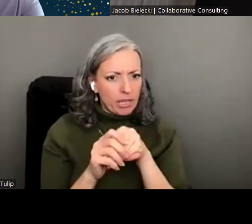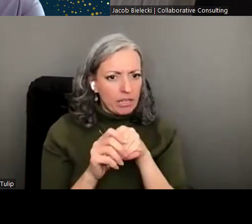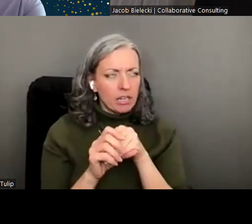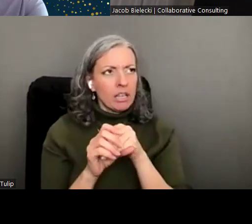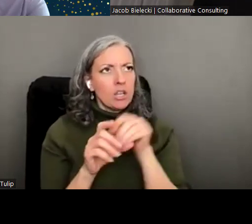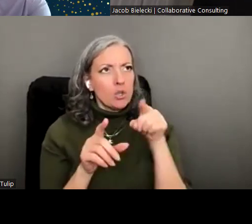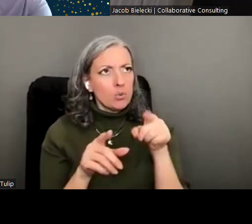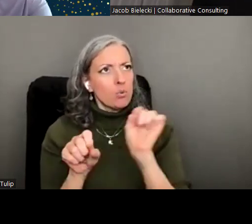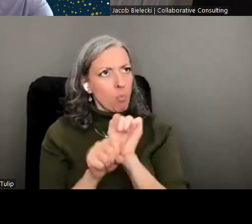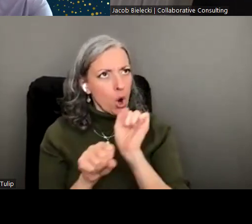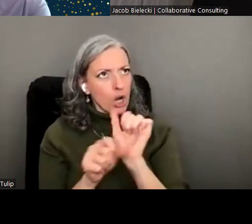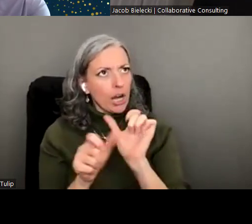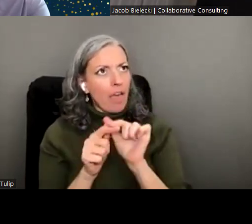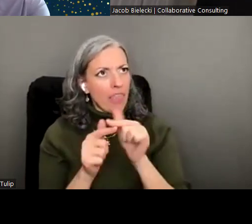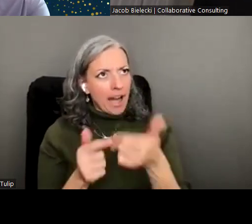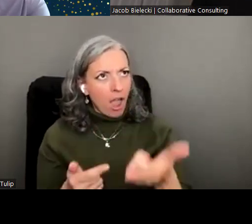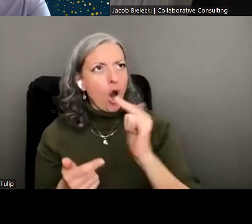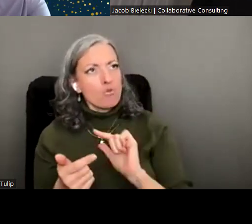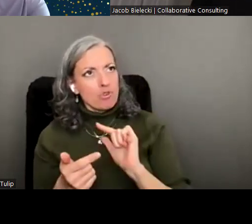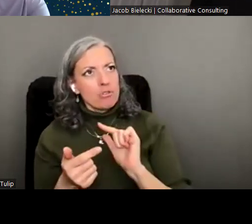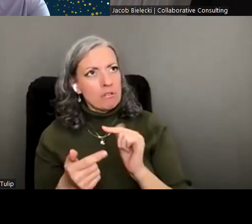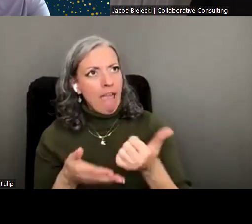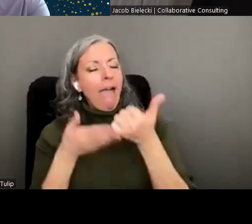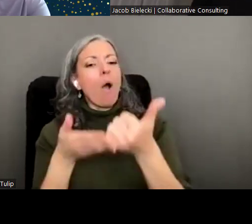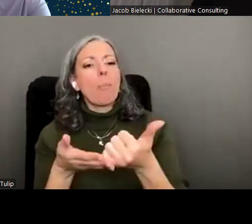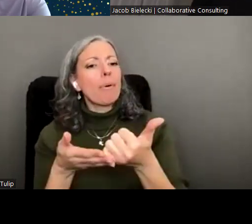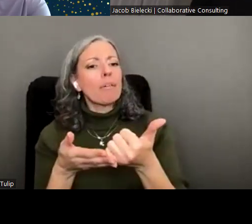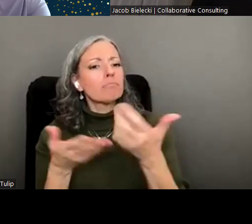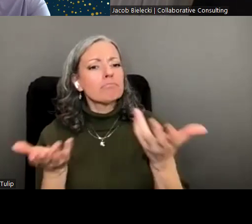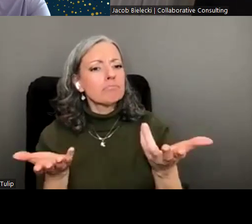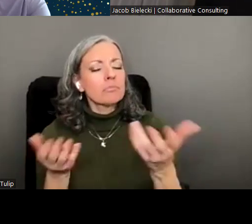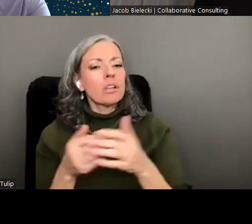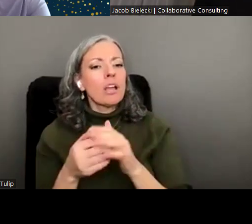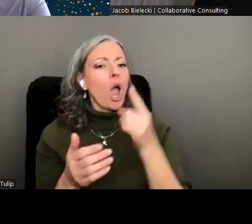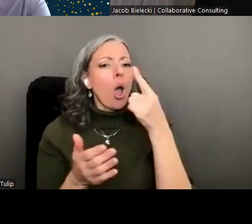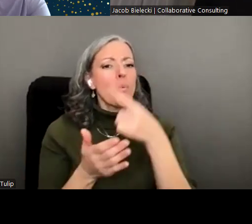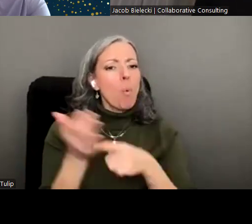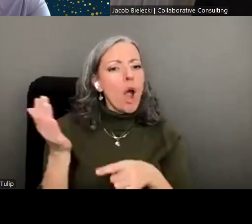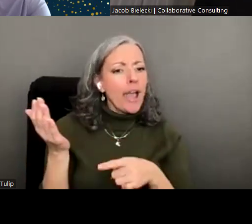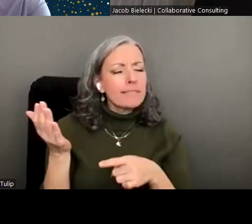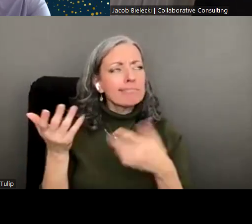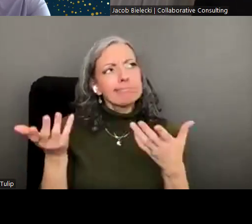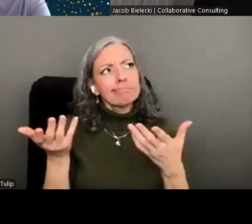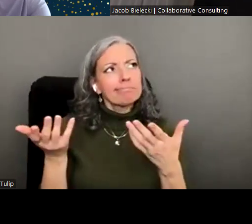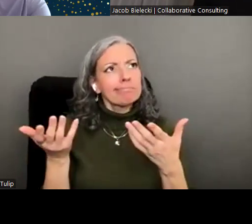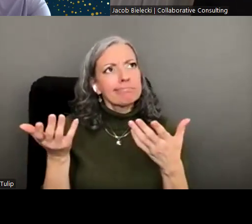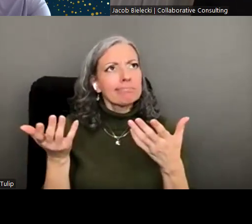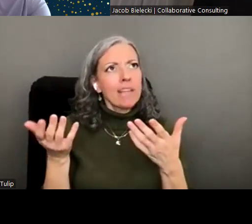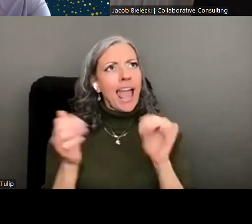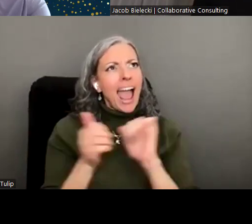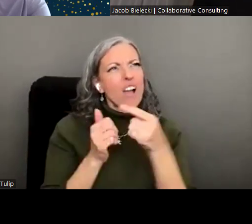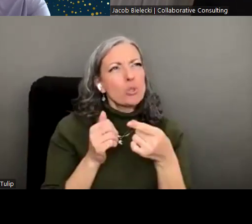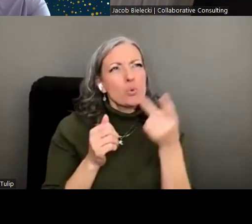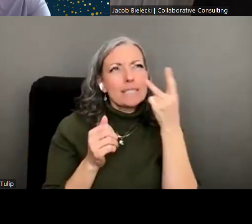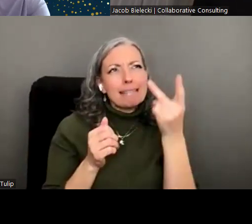to help build out those activities. And what is the how do you see a